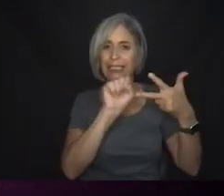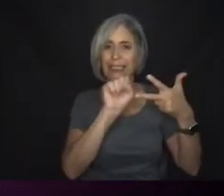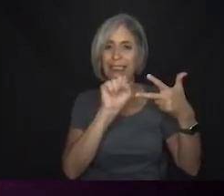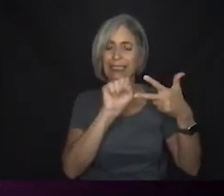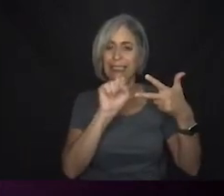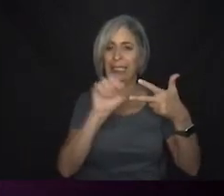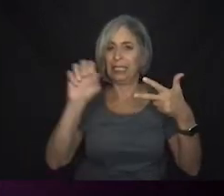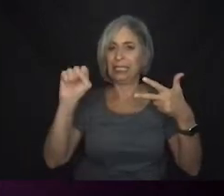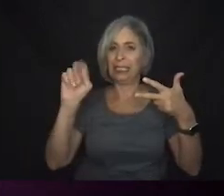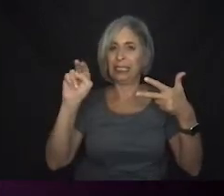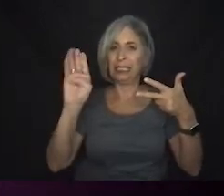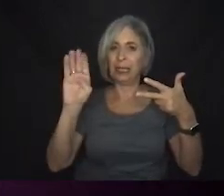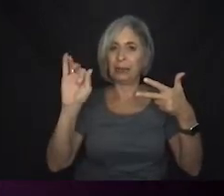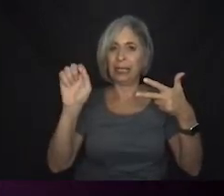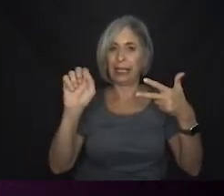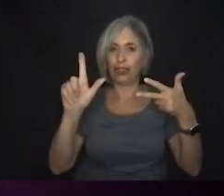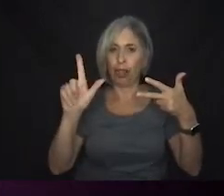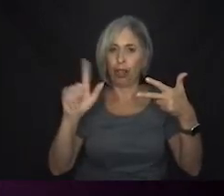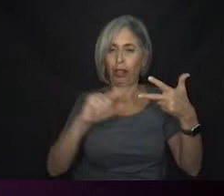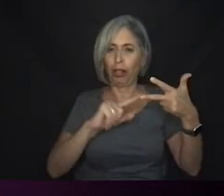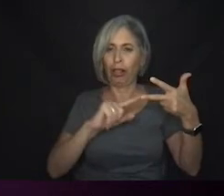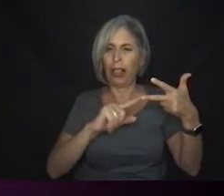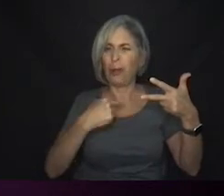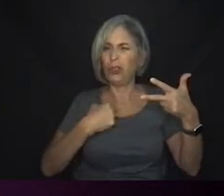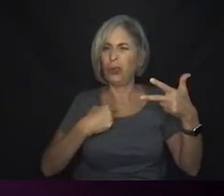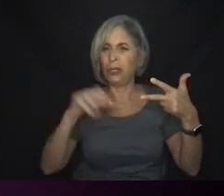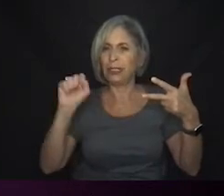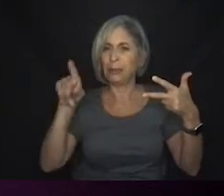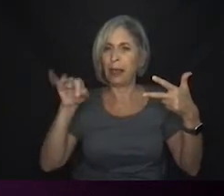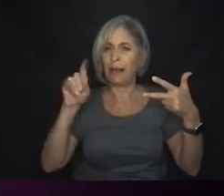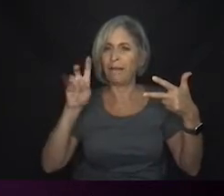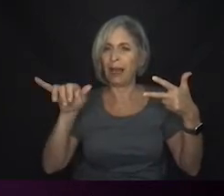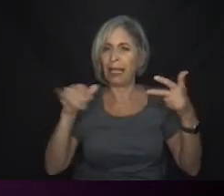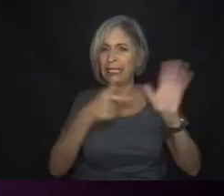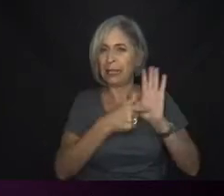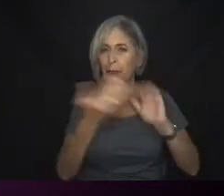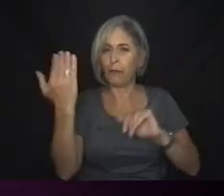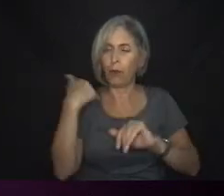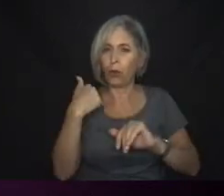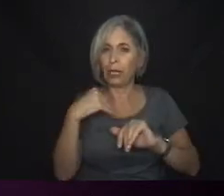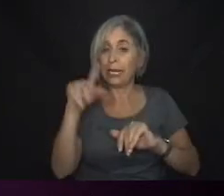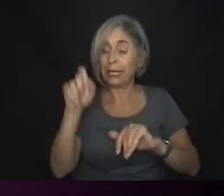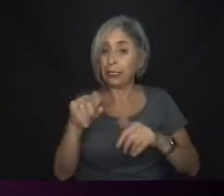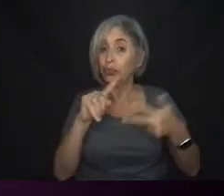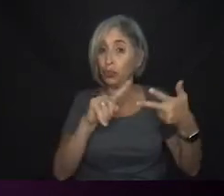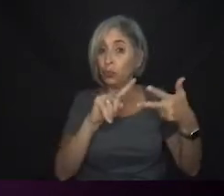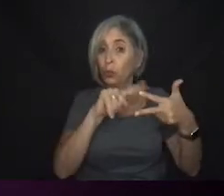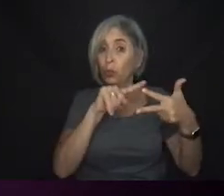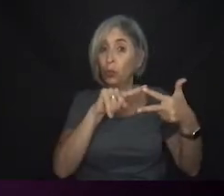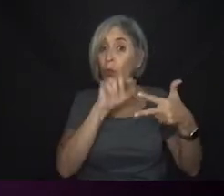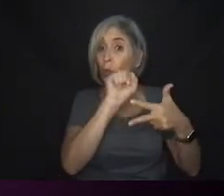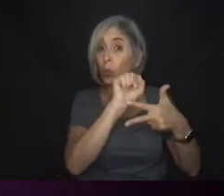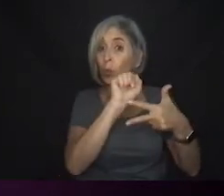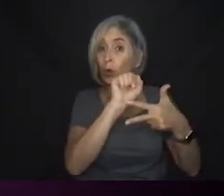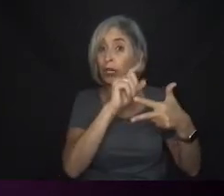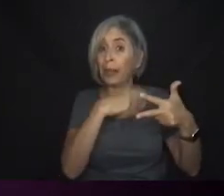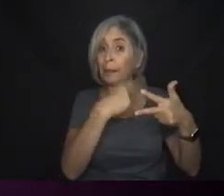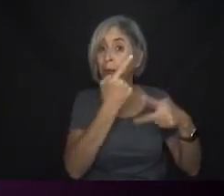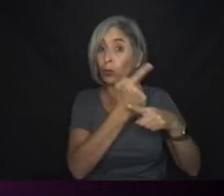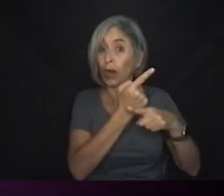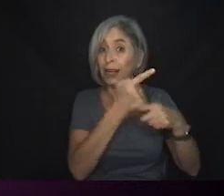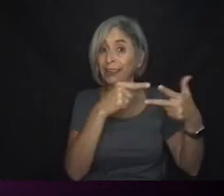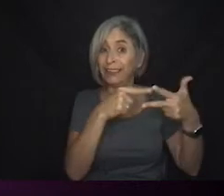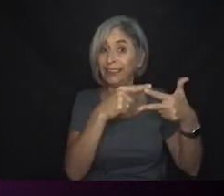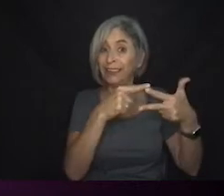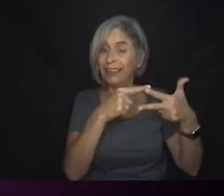substantial scale. And this is kind of the Spotify example I was using earlier. This is where not only does it need to work and be right, but it needs to be fast.